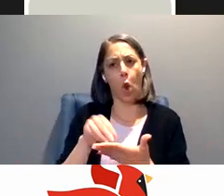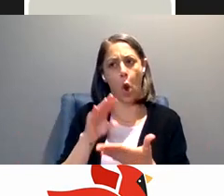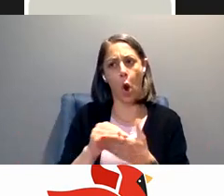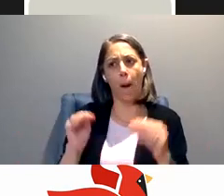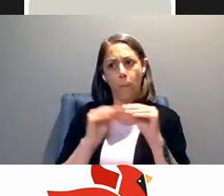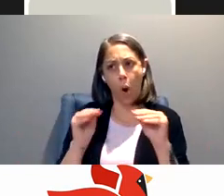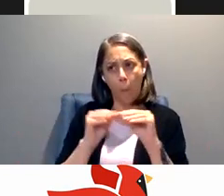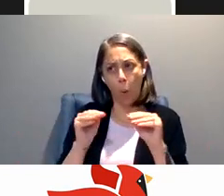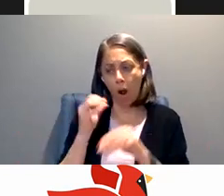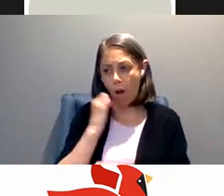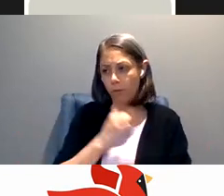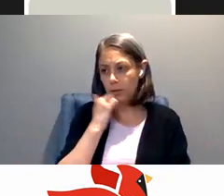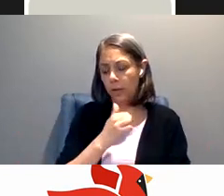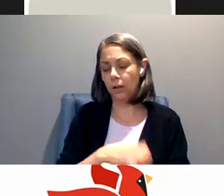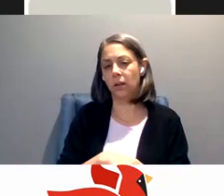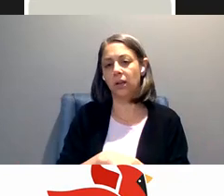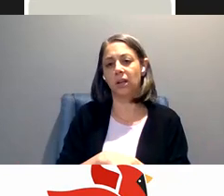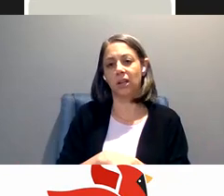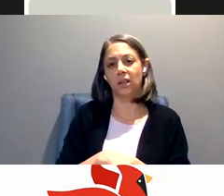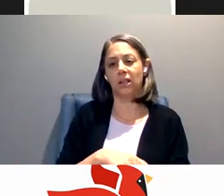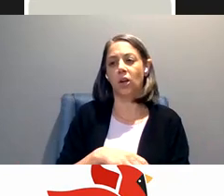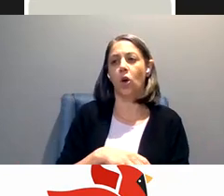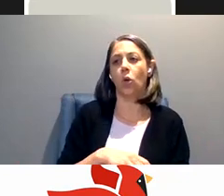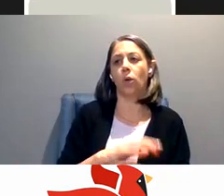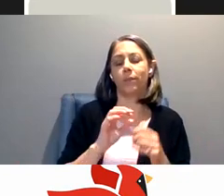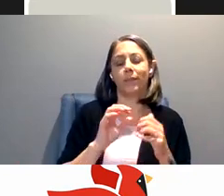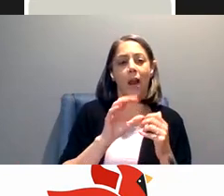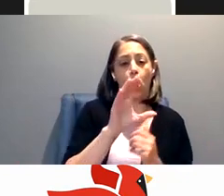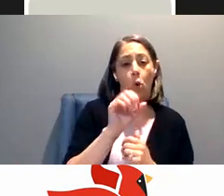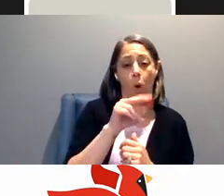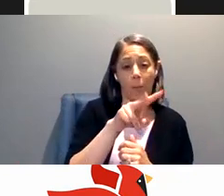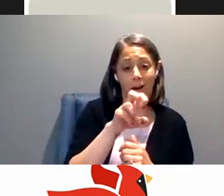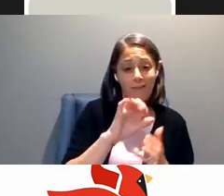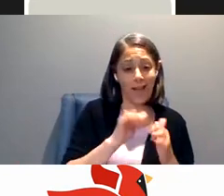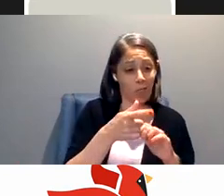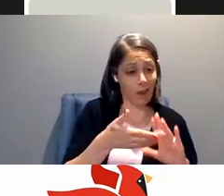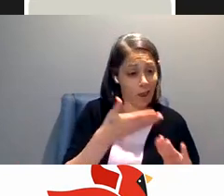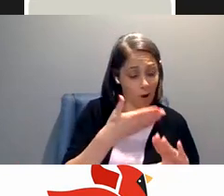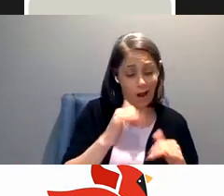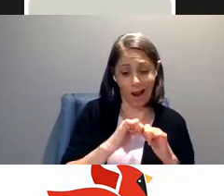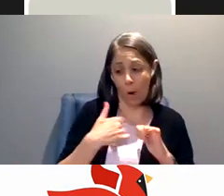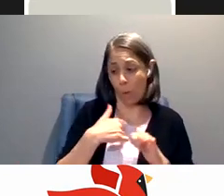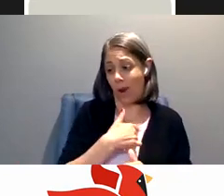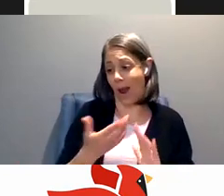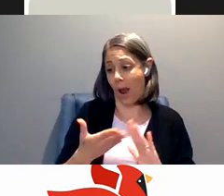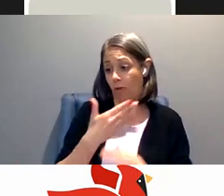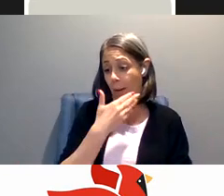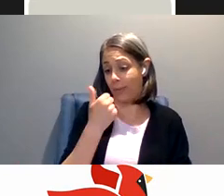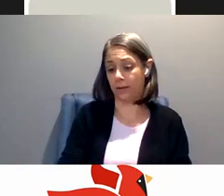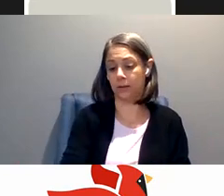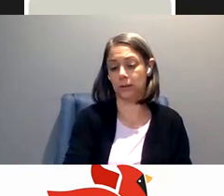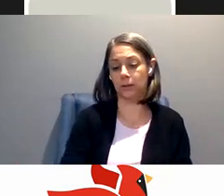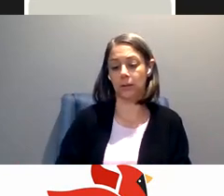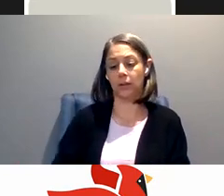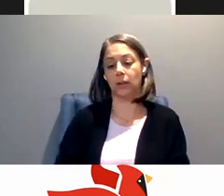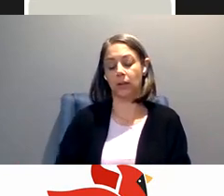day about cooperatives and how they operate and how we can operate best. So it just goes